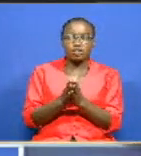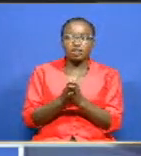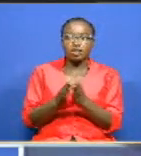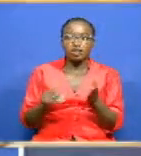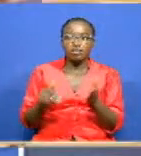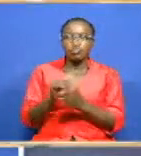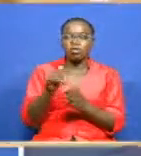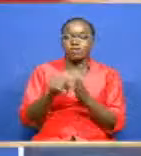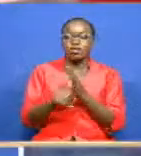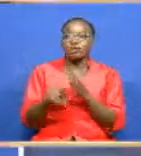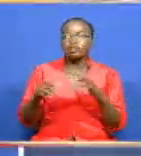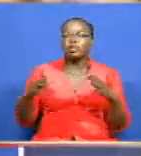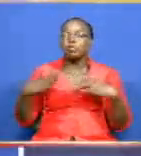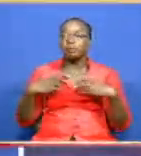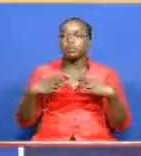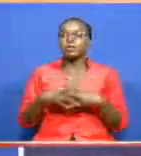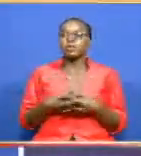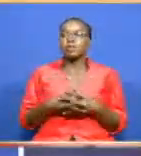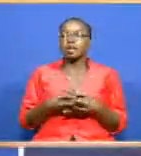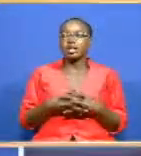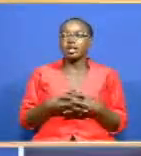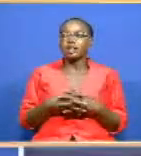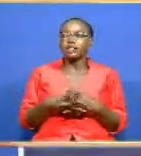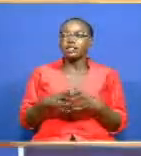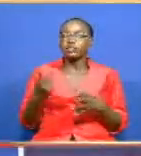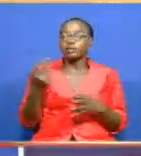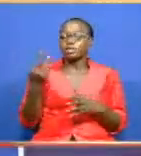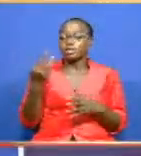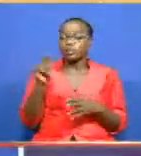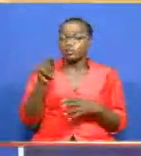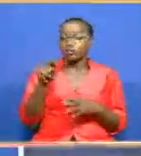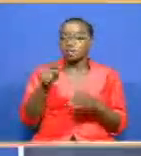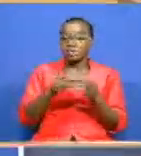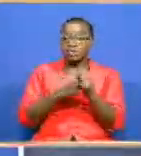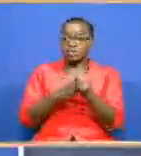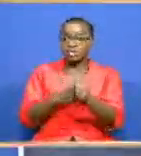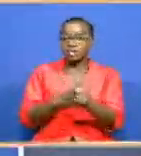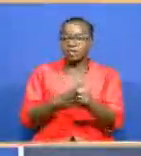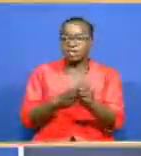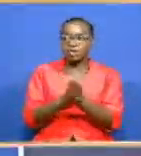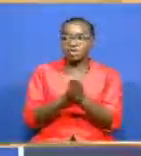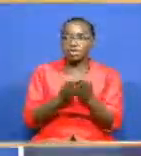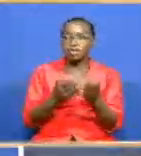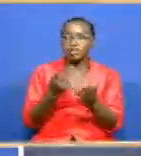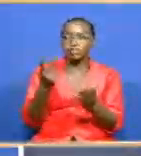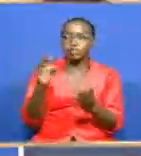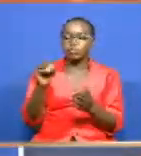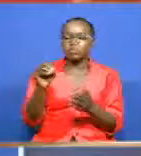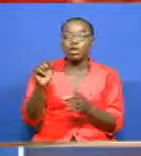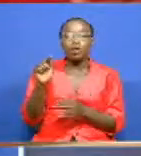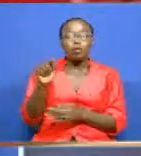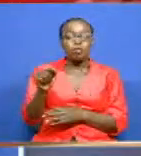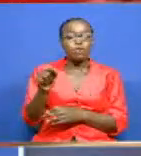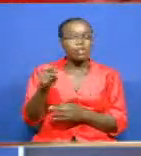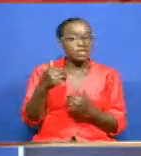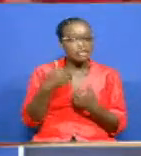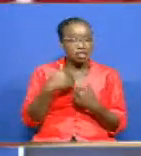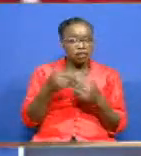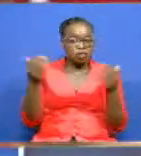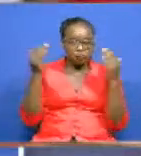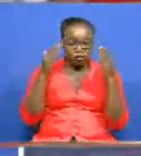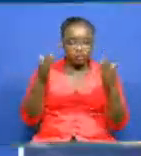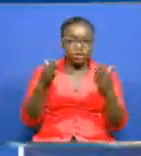flying on the break. Christian Wood led the Rockets to 23 points, while James Harden added 20 points and 9 assists but committed